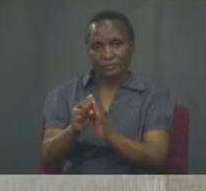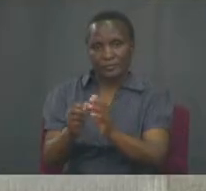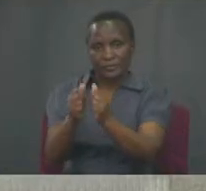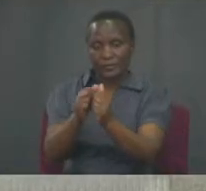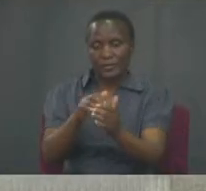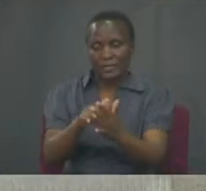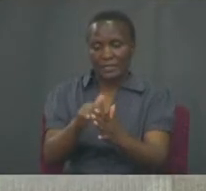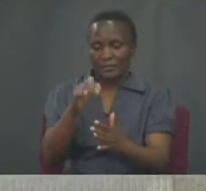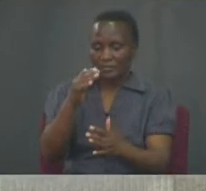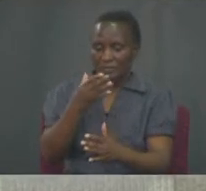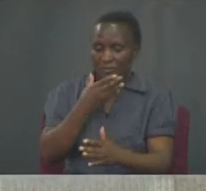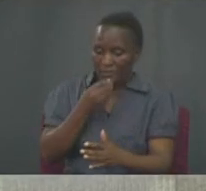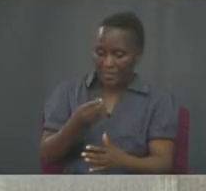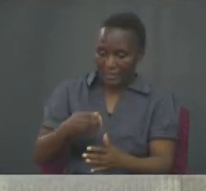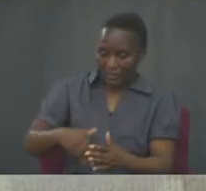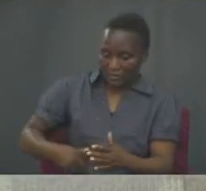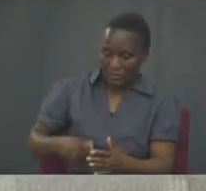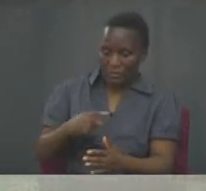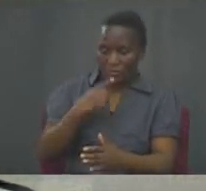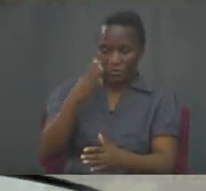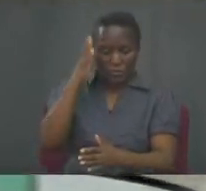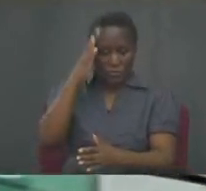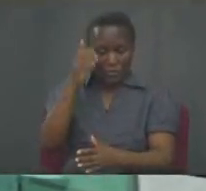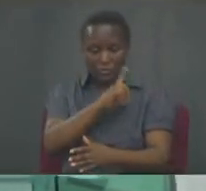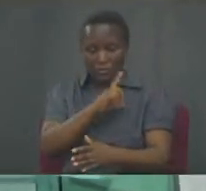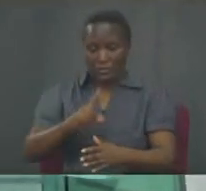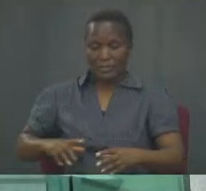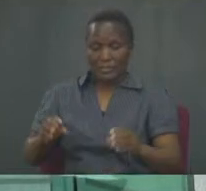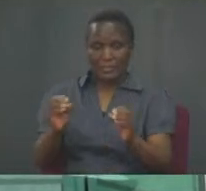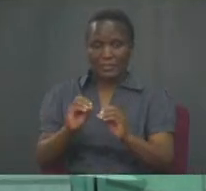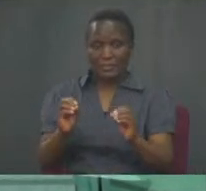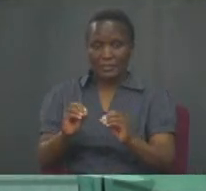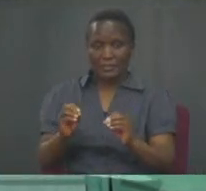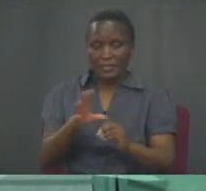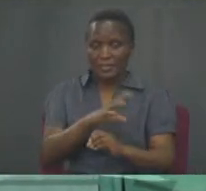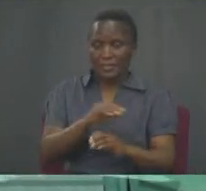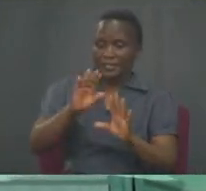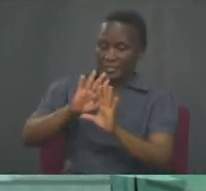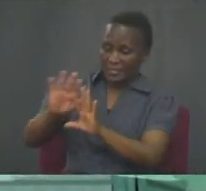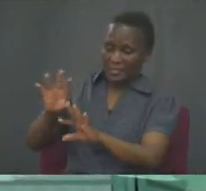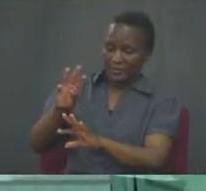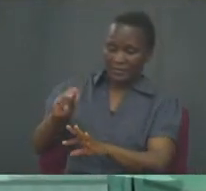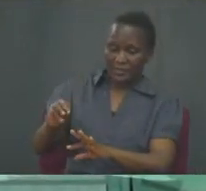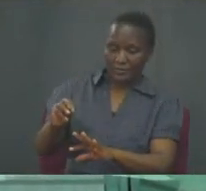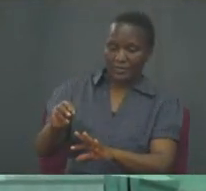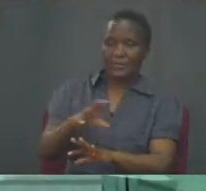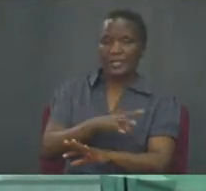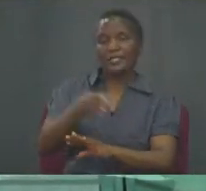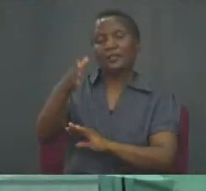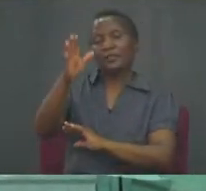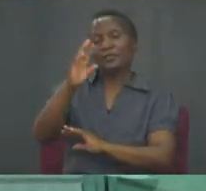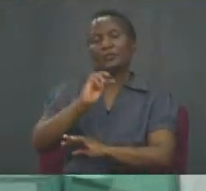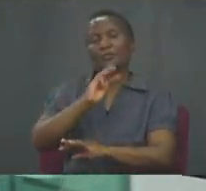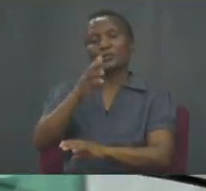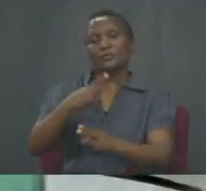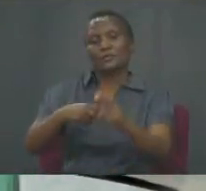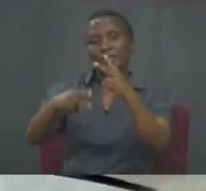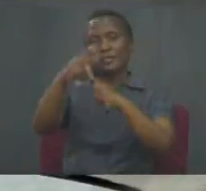That's your step of faith. And God will take over. God is good.